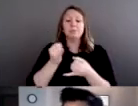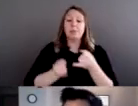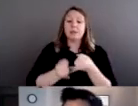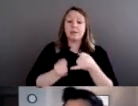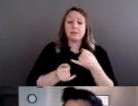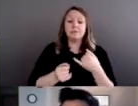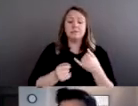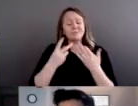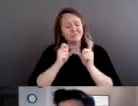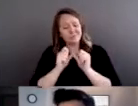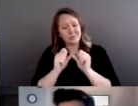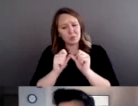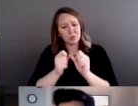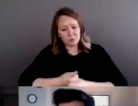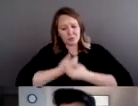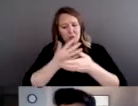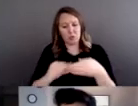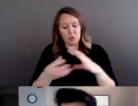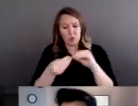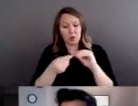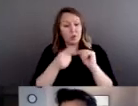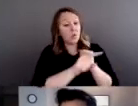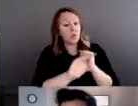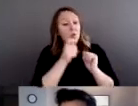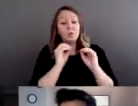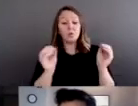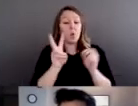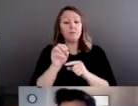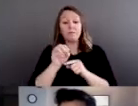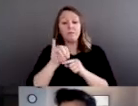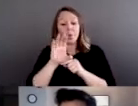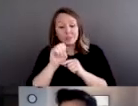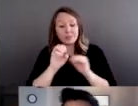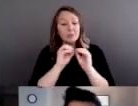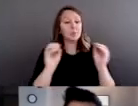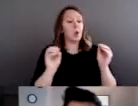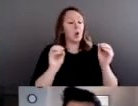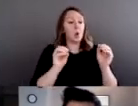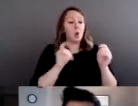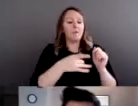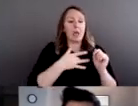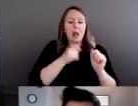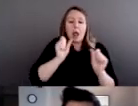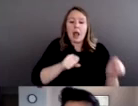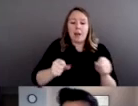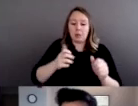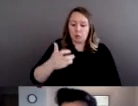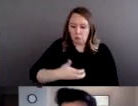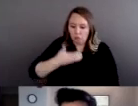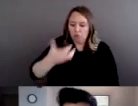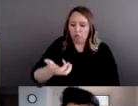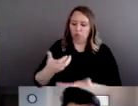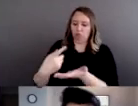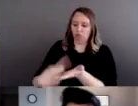the voice for those that don't have that voice or feel that they don't have the capacity or the ability to make